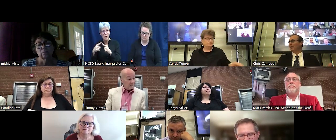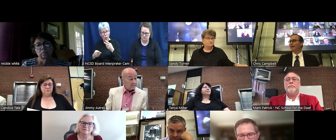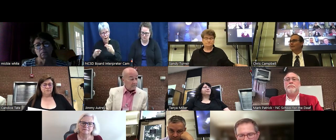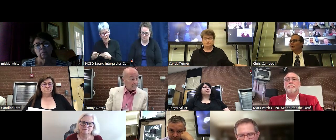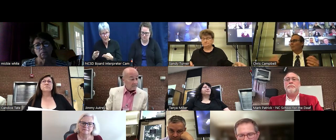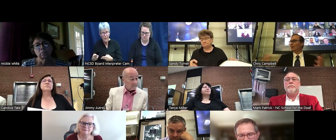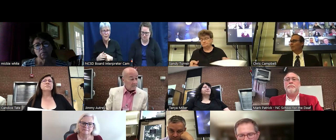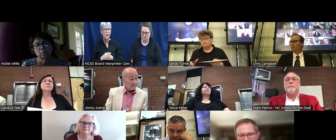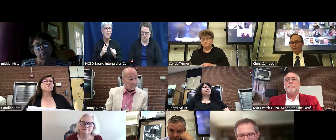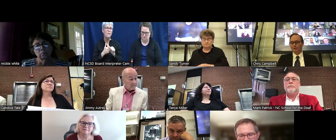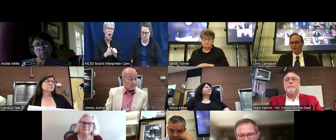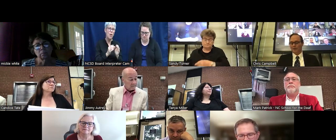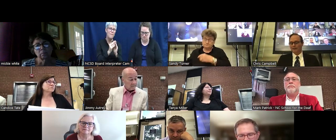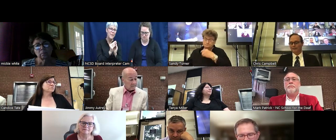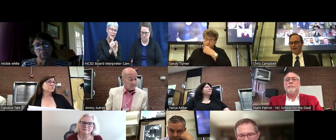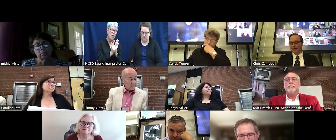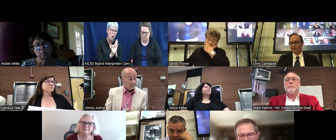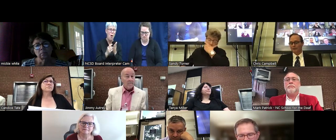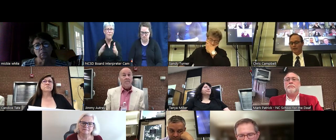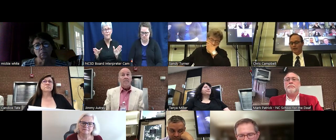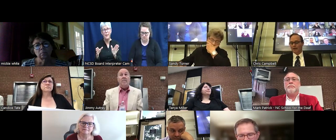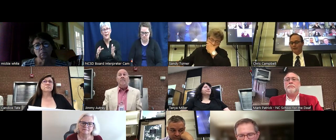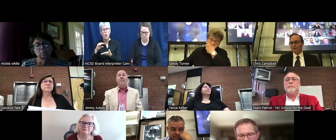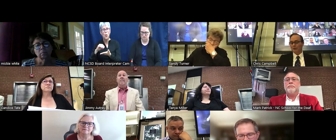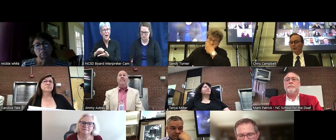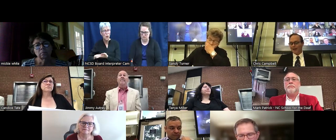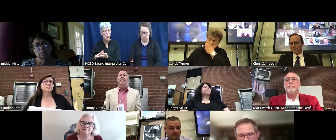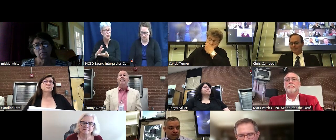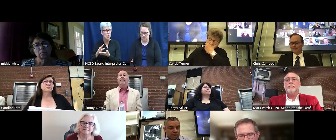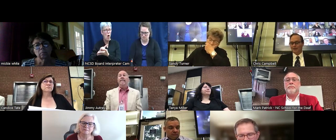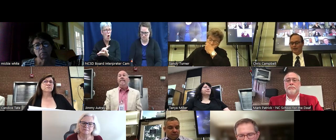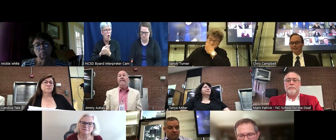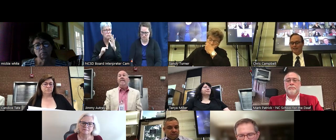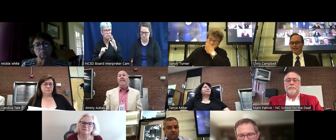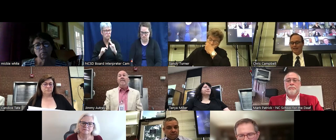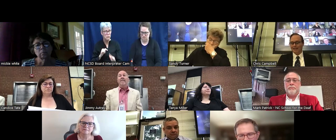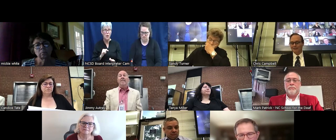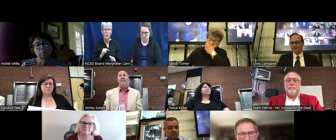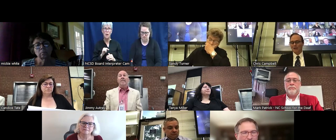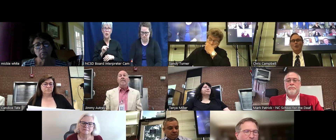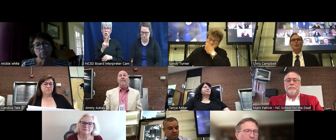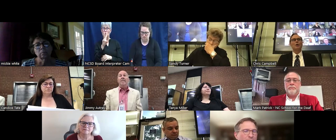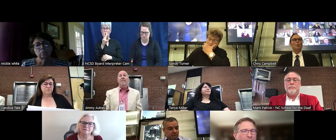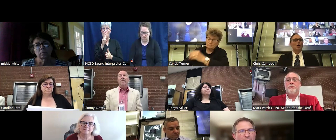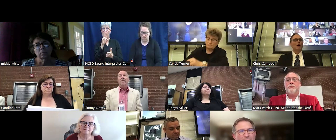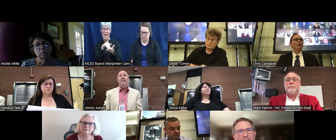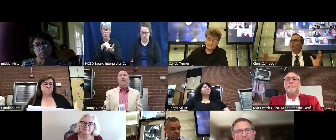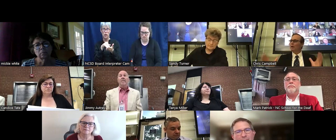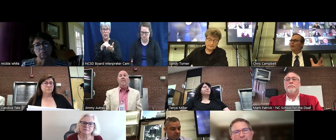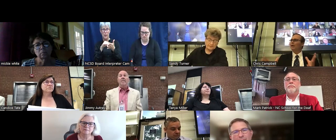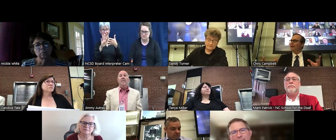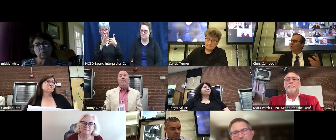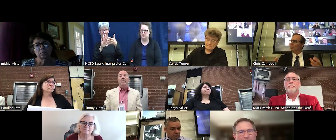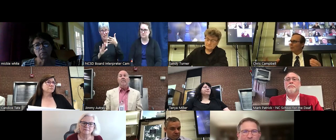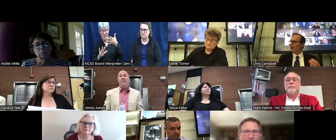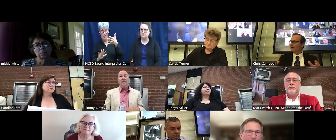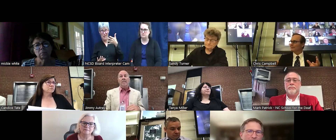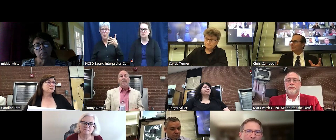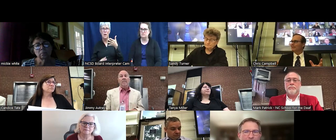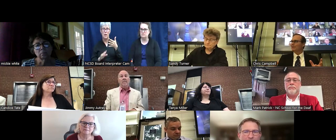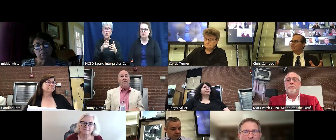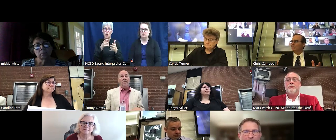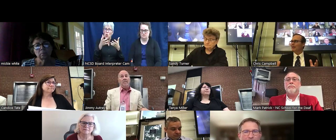open meetings law, public records law, things of that nature. The 2,000 series is the one you're really going to want to